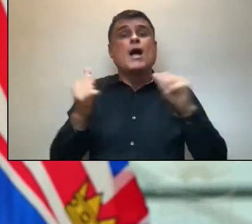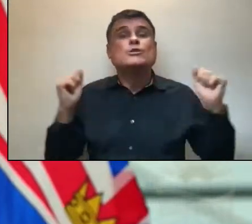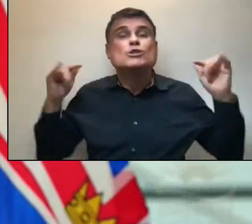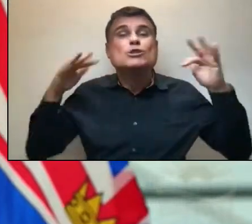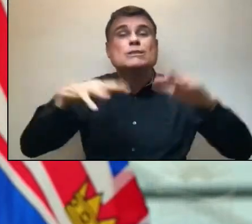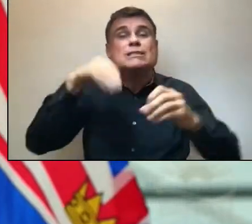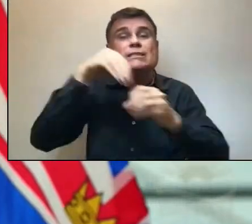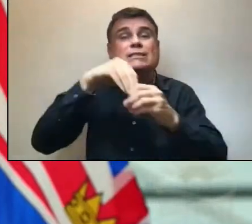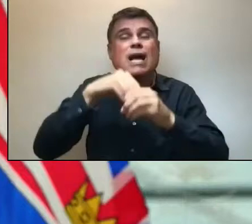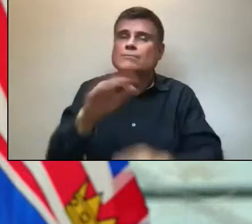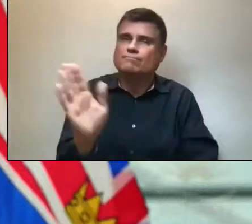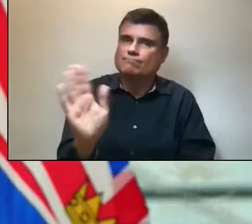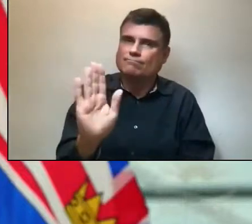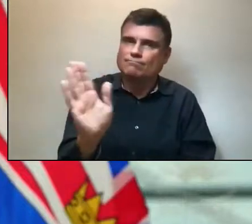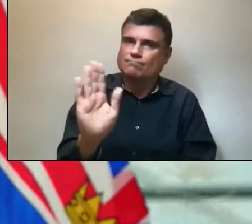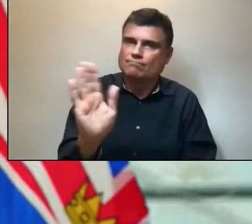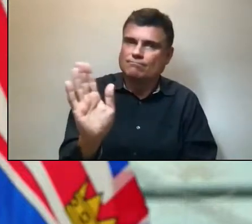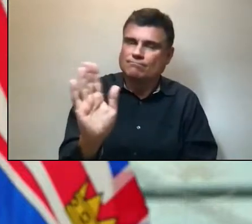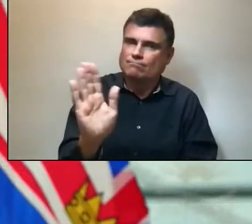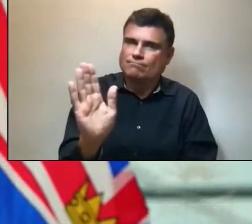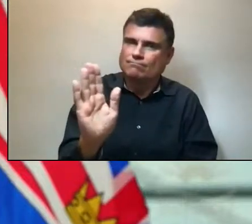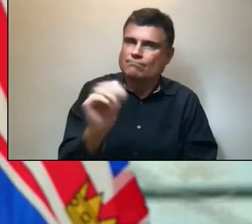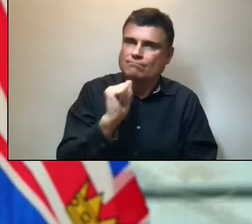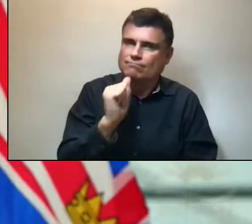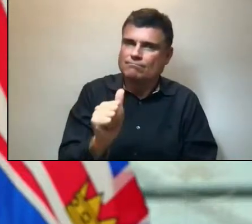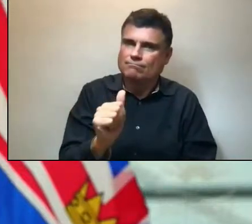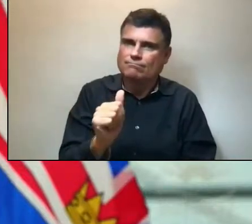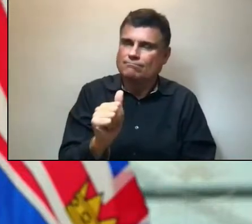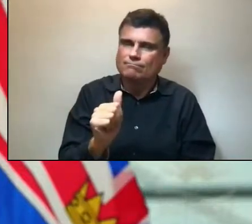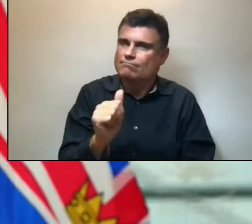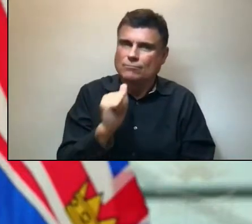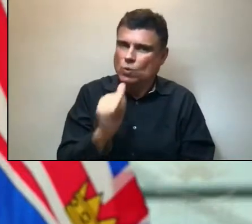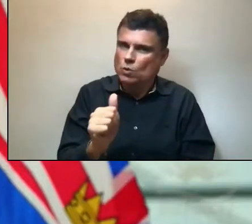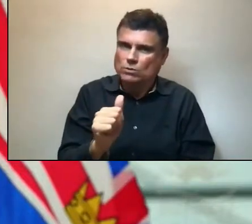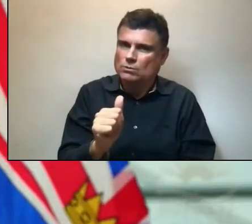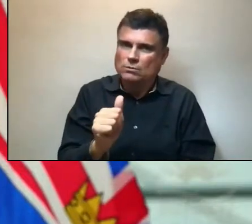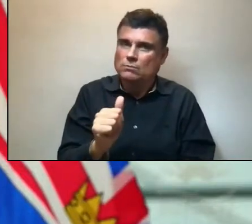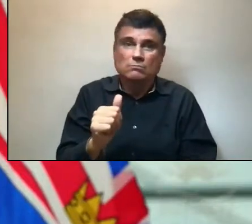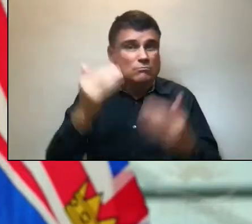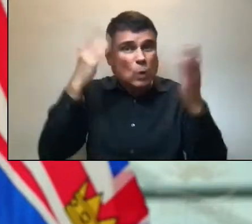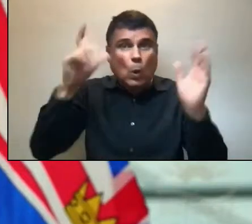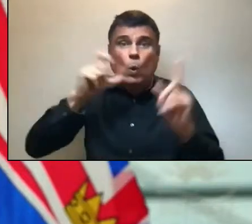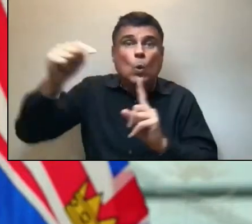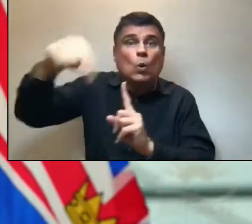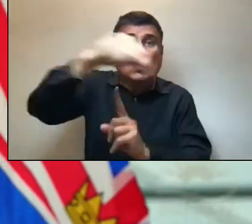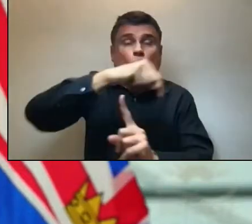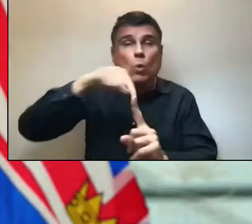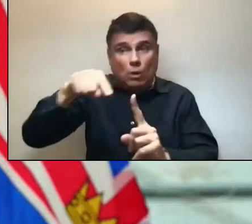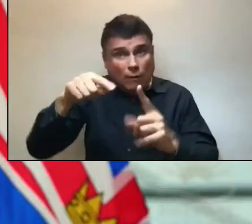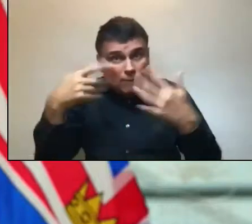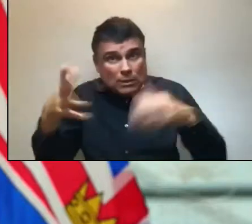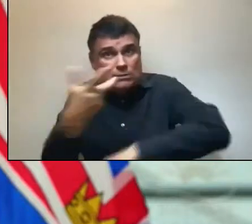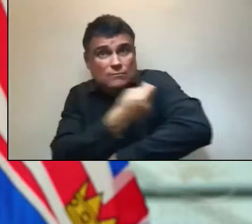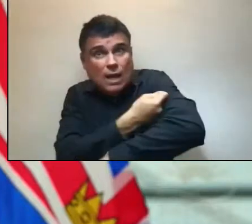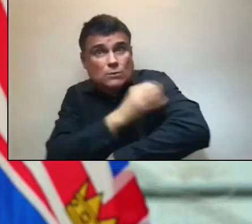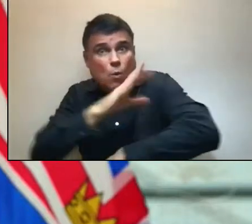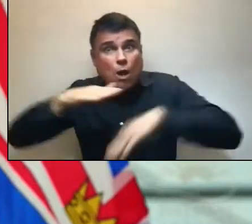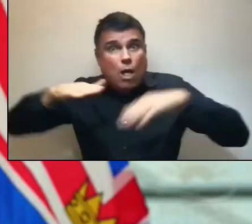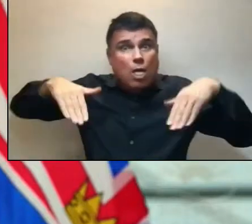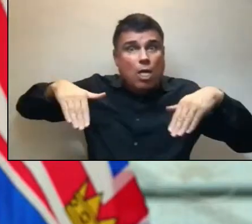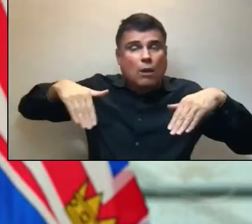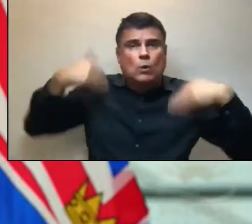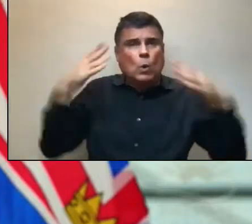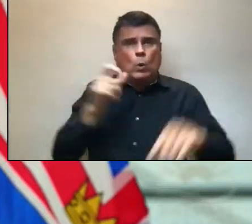with people we don't know, where we don't know their vaccination status. That's where this virus is taking hold and spreading